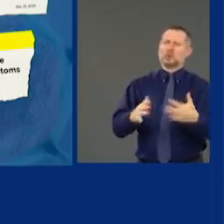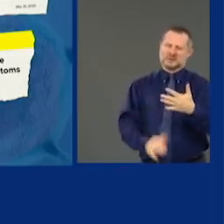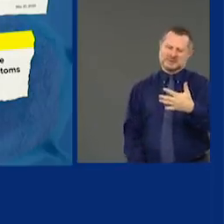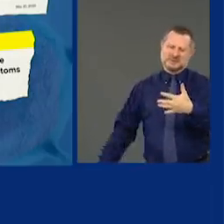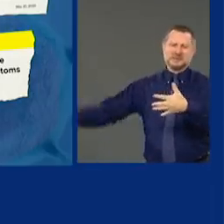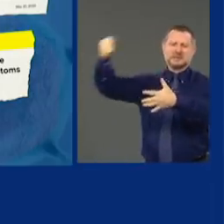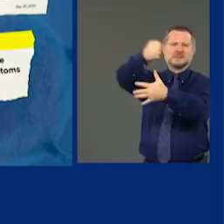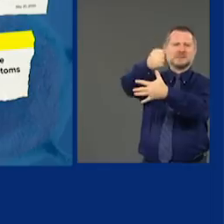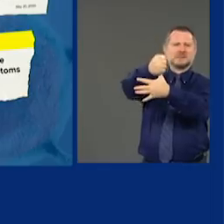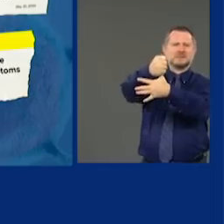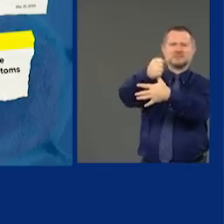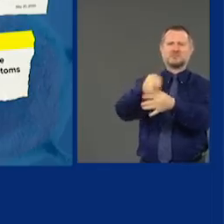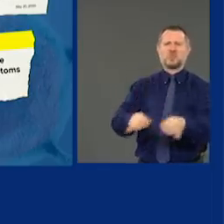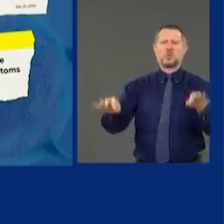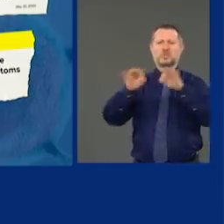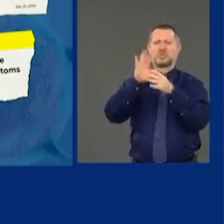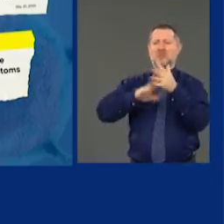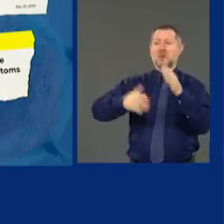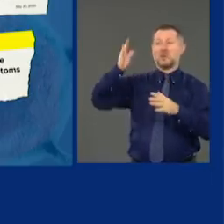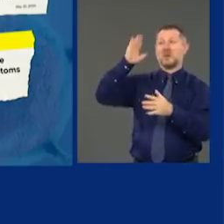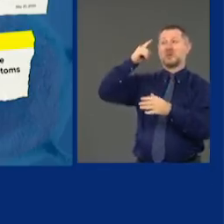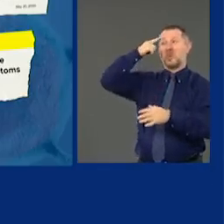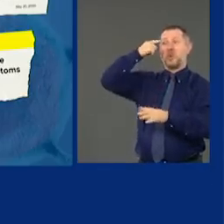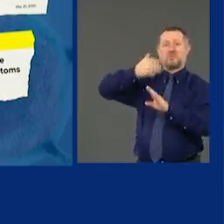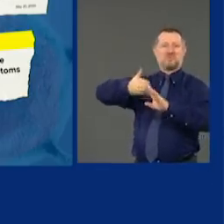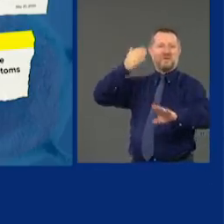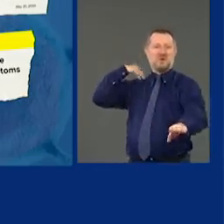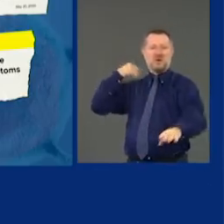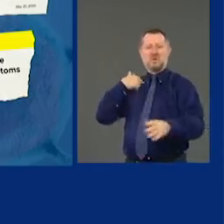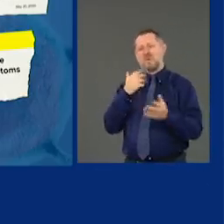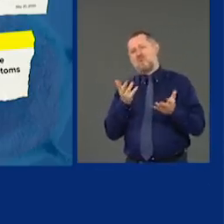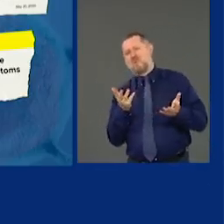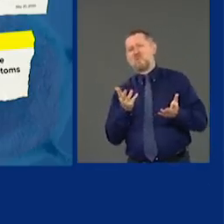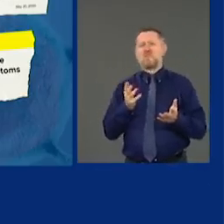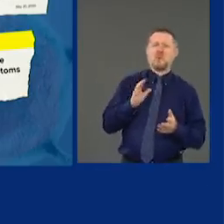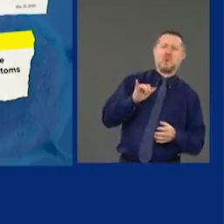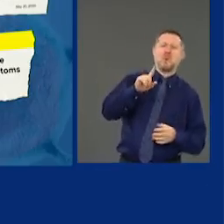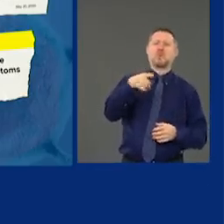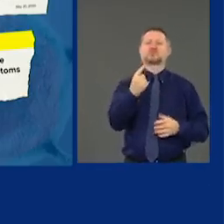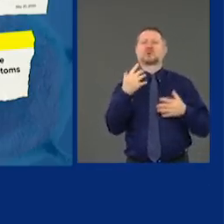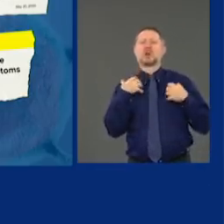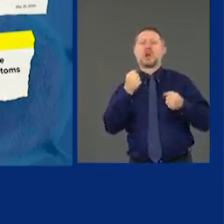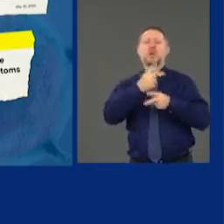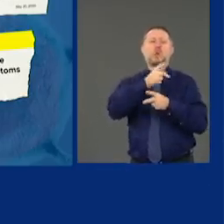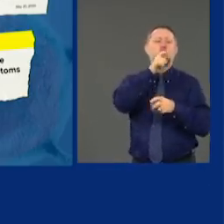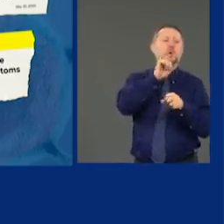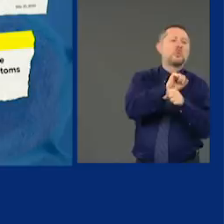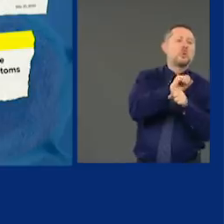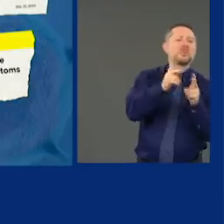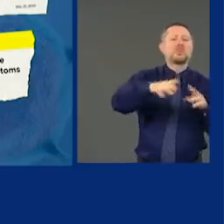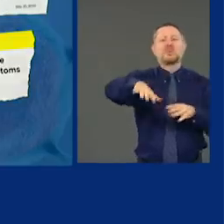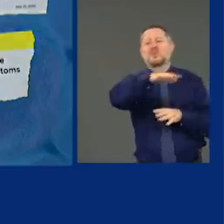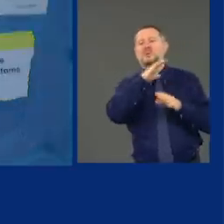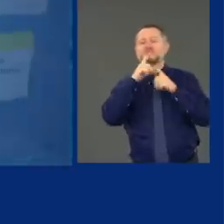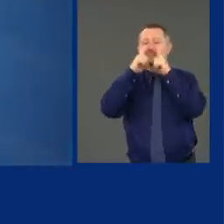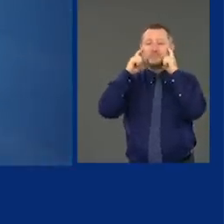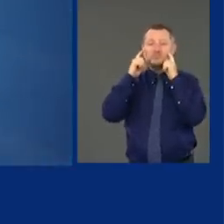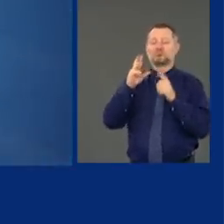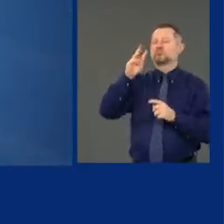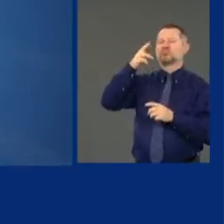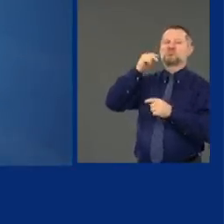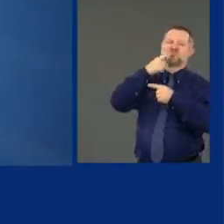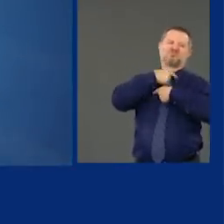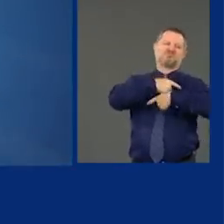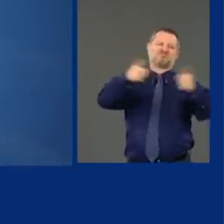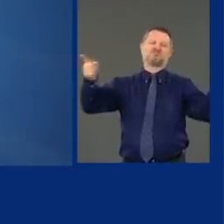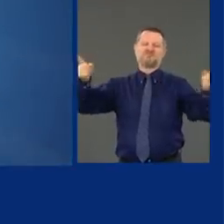originally recommended. They had originally recommended they were important for healthcare workers. They are now saying that they're